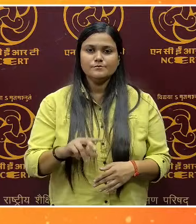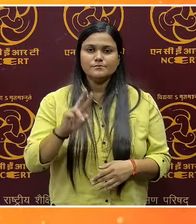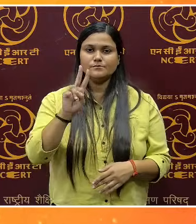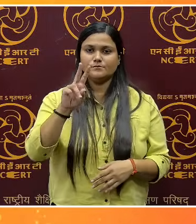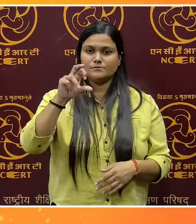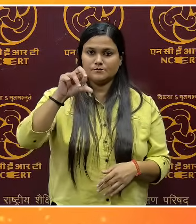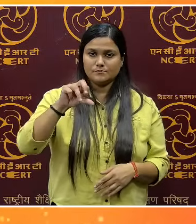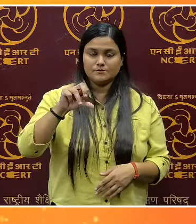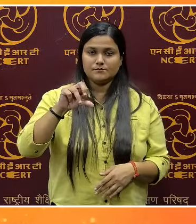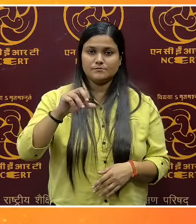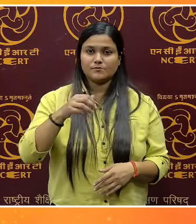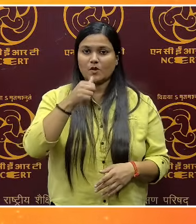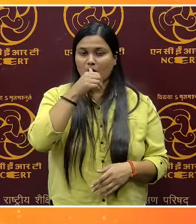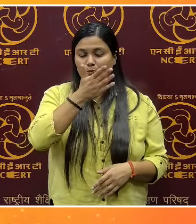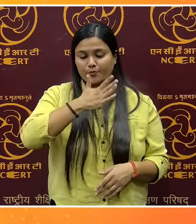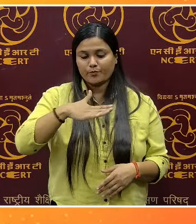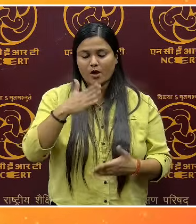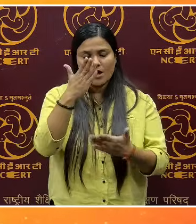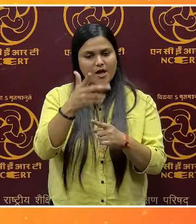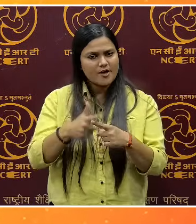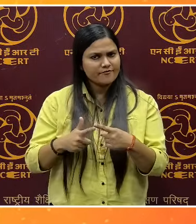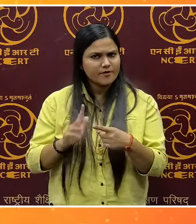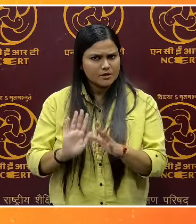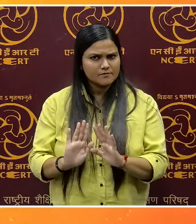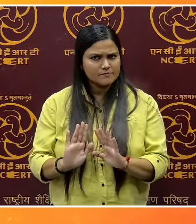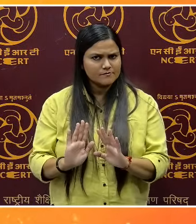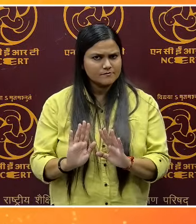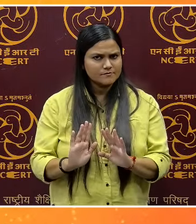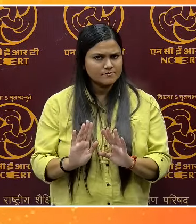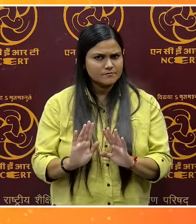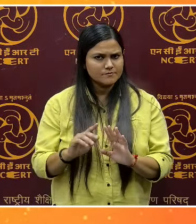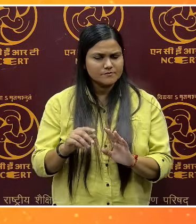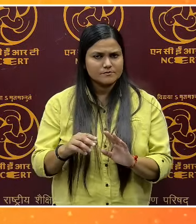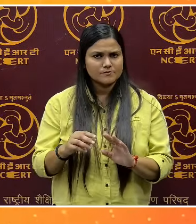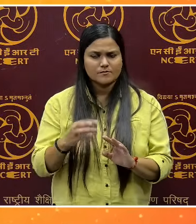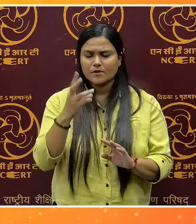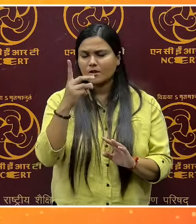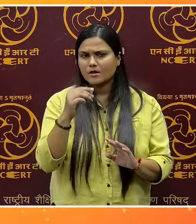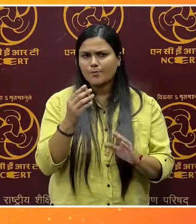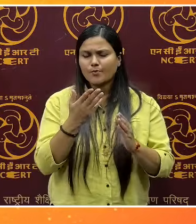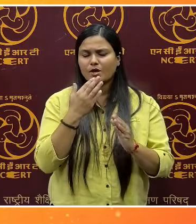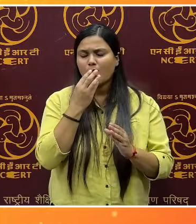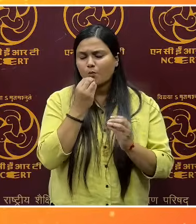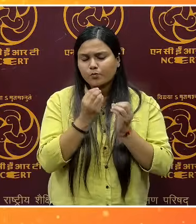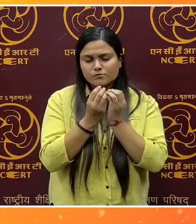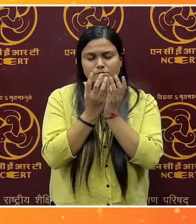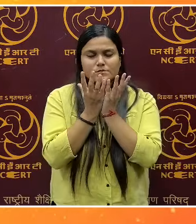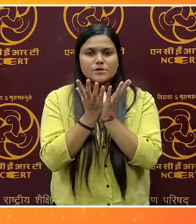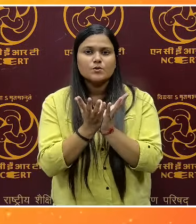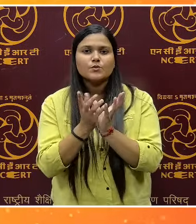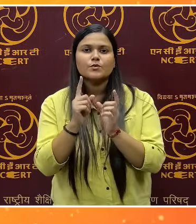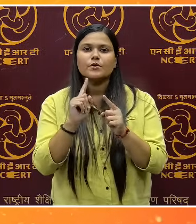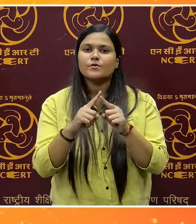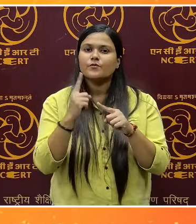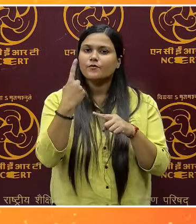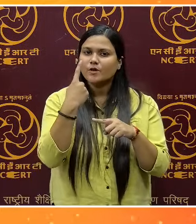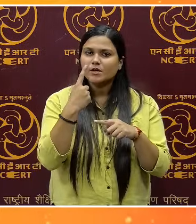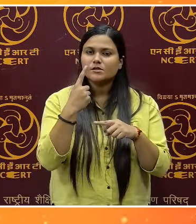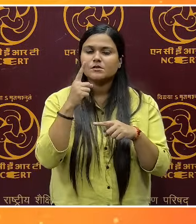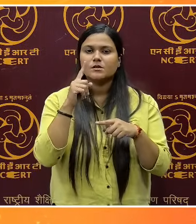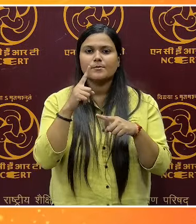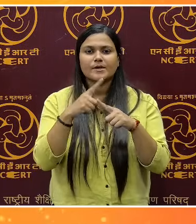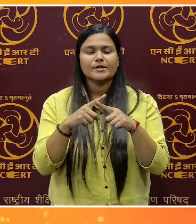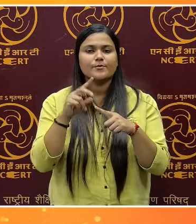the pond must be half full. Yes. So number of lotuses on day 1 will be 1, that is equal to 2 to the